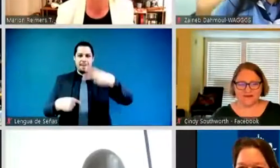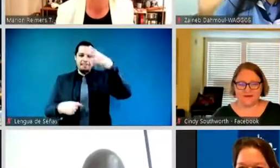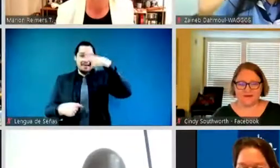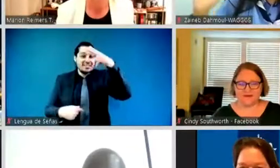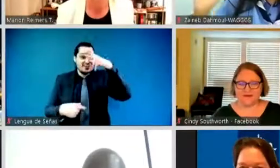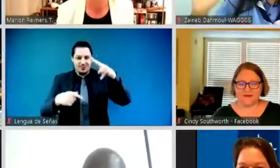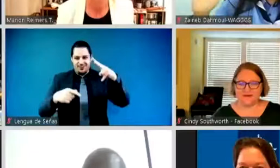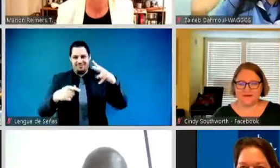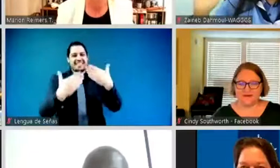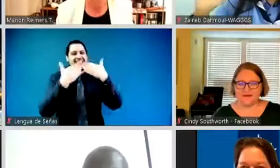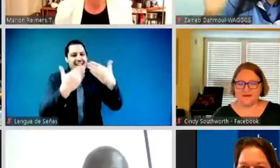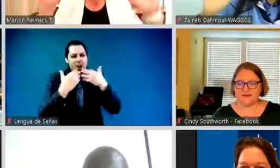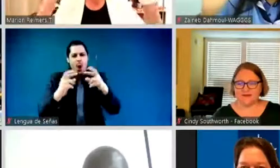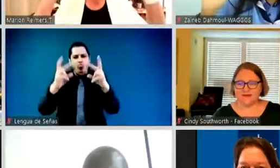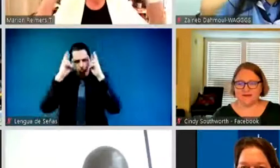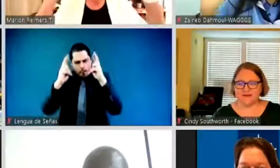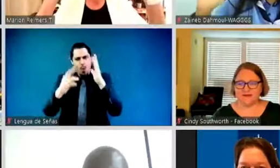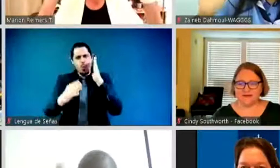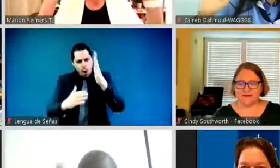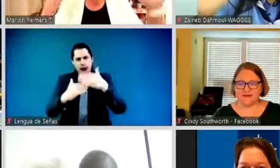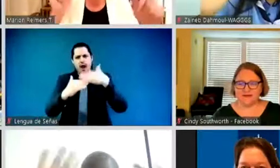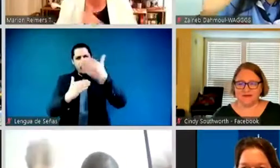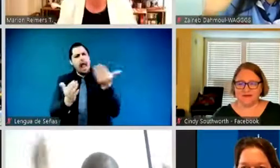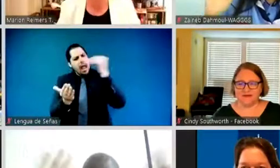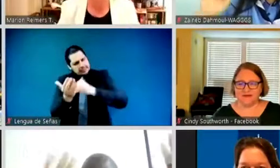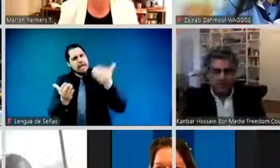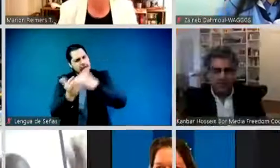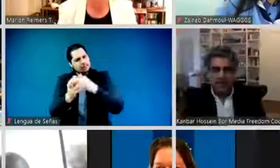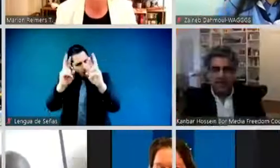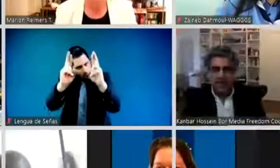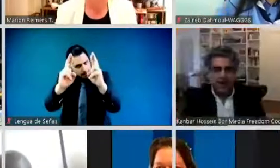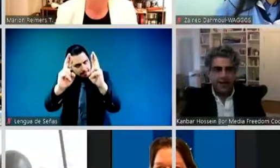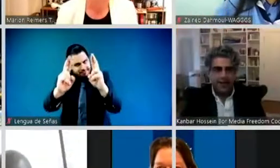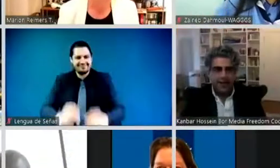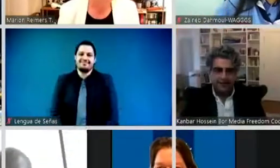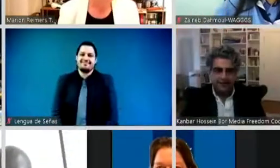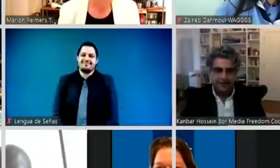Thank you. Bye-bye. Thank you. Thank you. Bye.